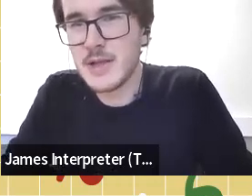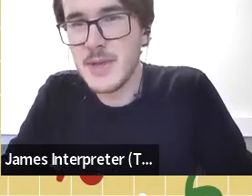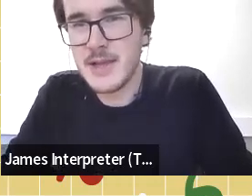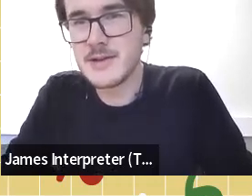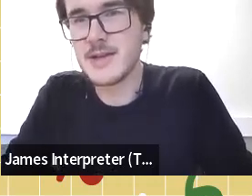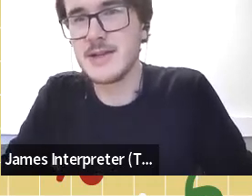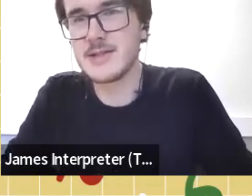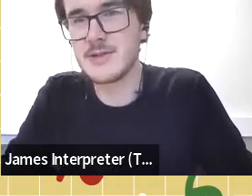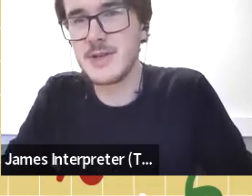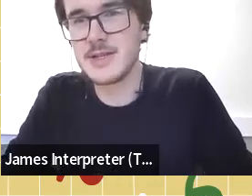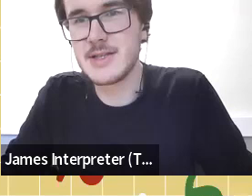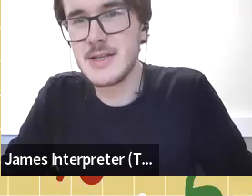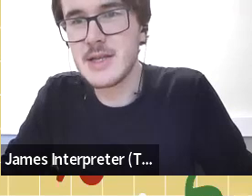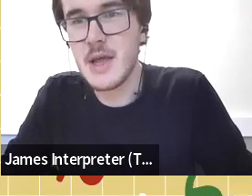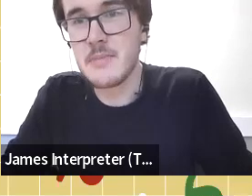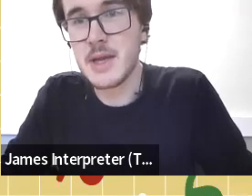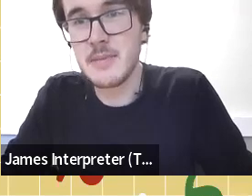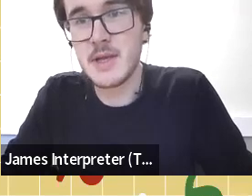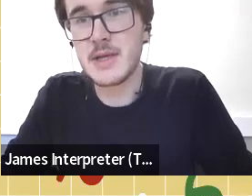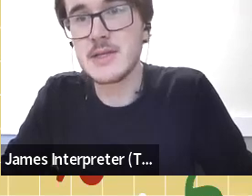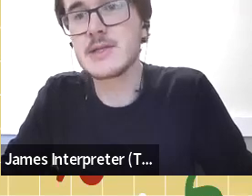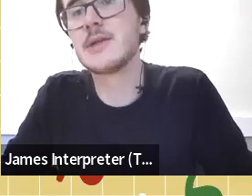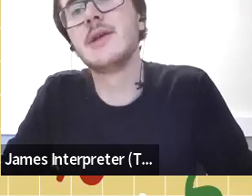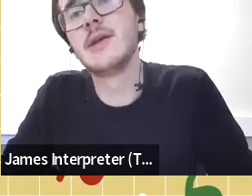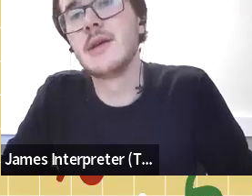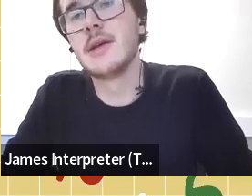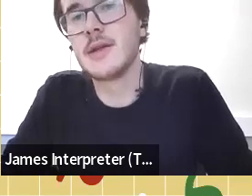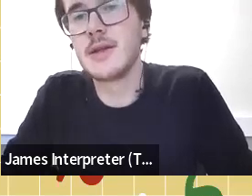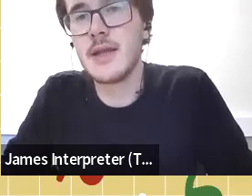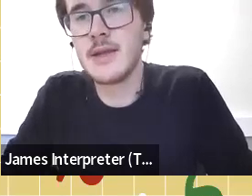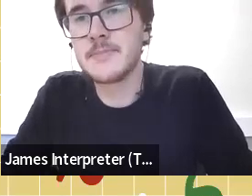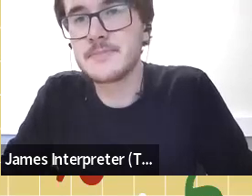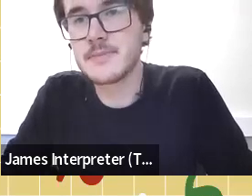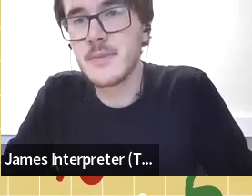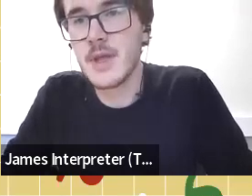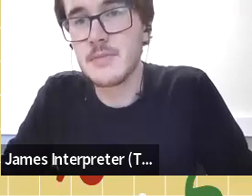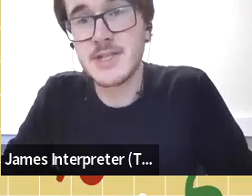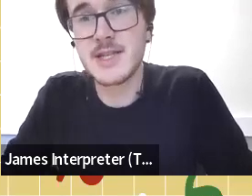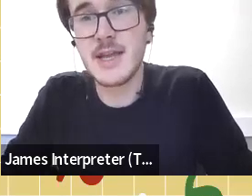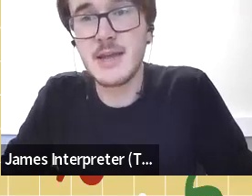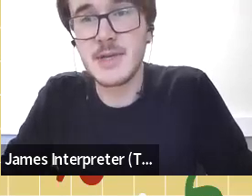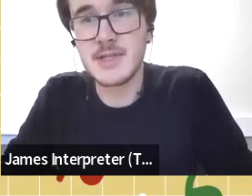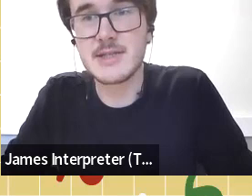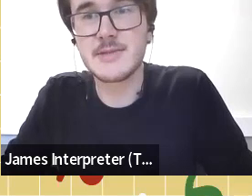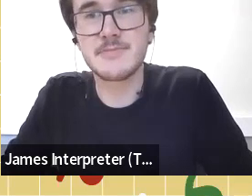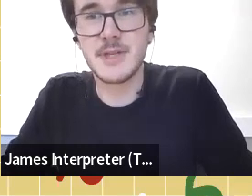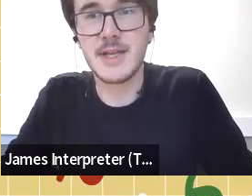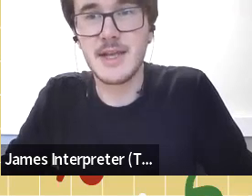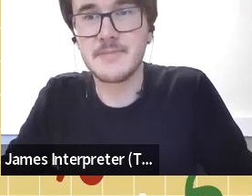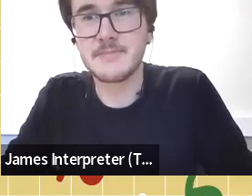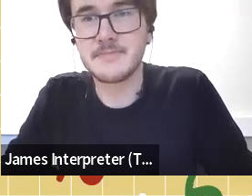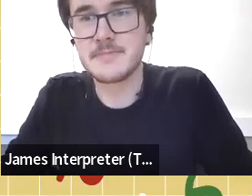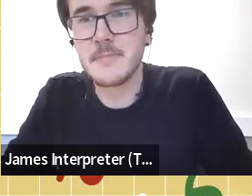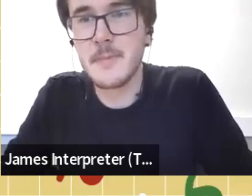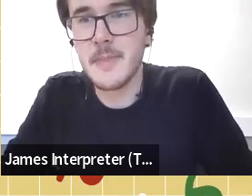Really welcome here. It's great to see you. My name is Megina. My sign name is this,